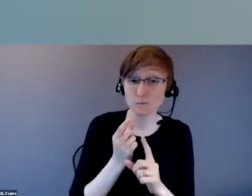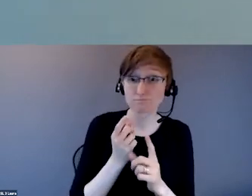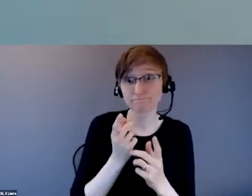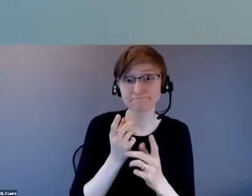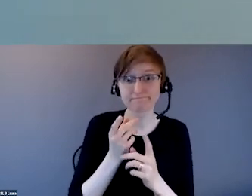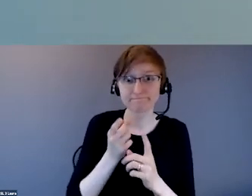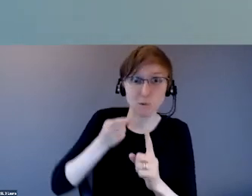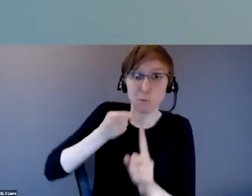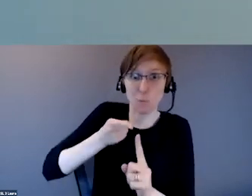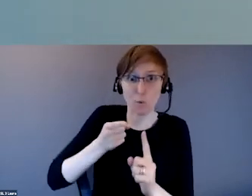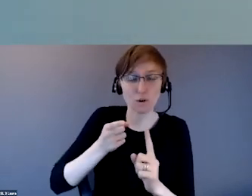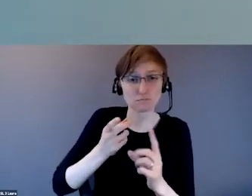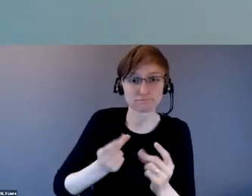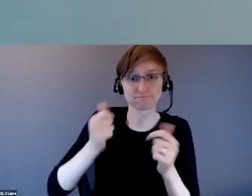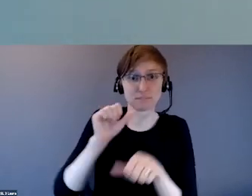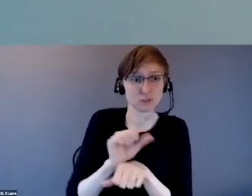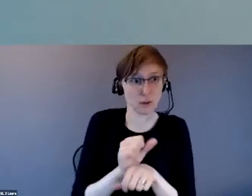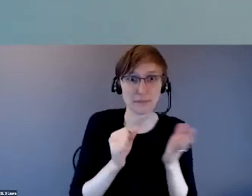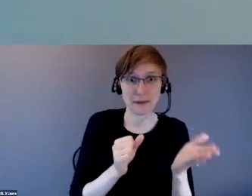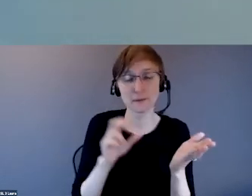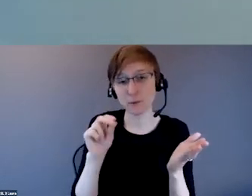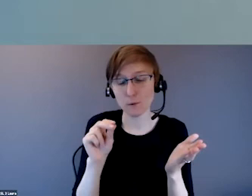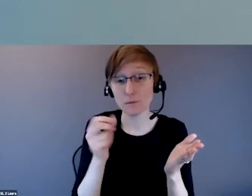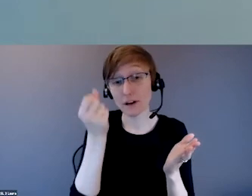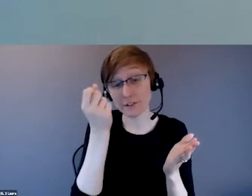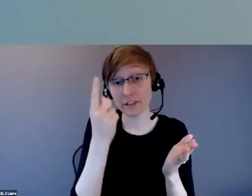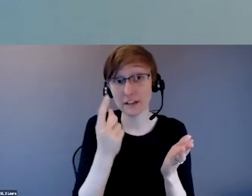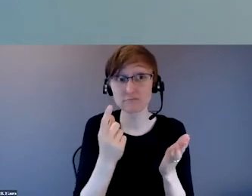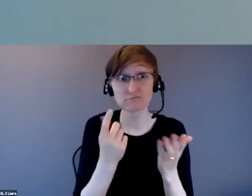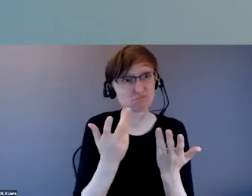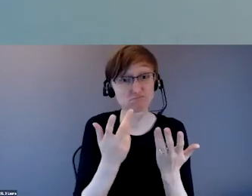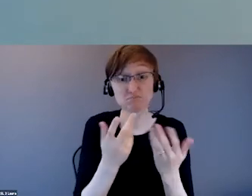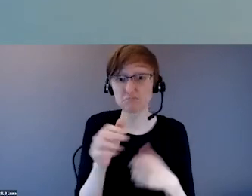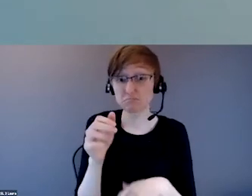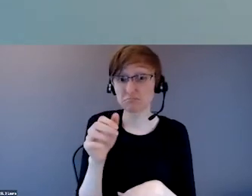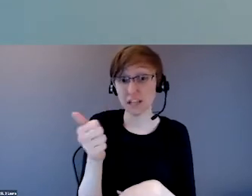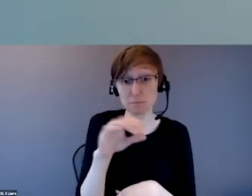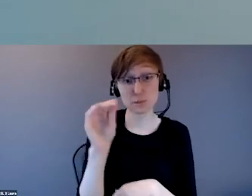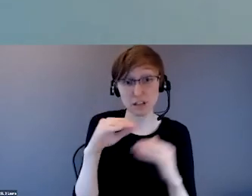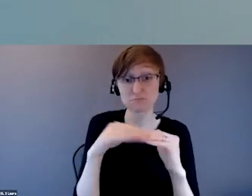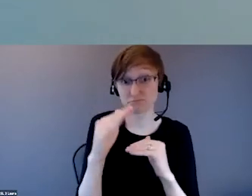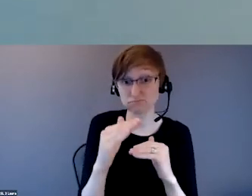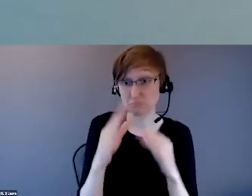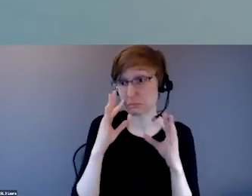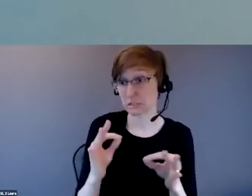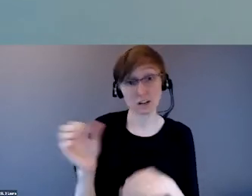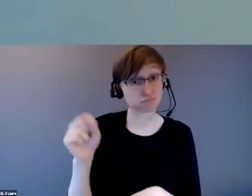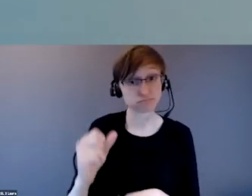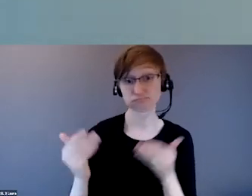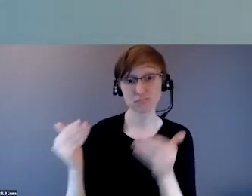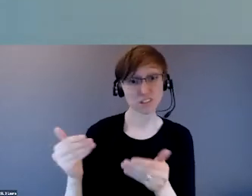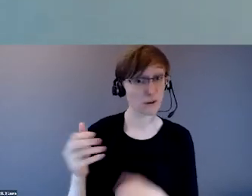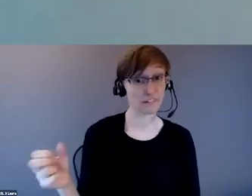than 10% success rate, as we can say, in hirings of following a match with a person with disability and an employment